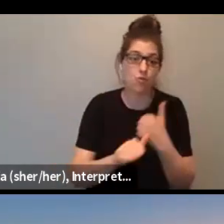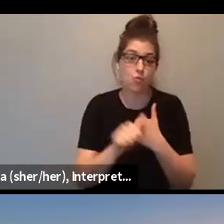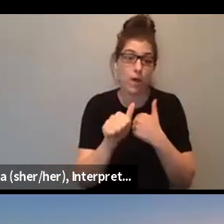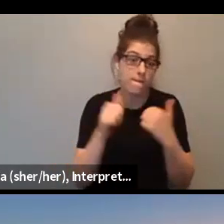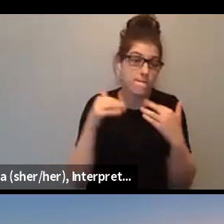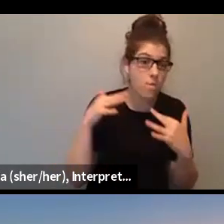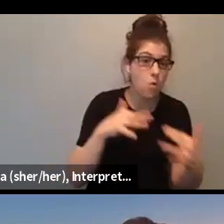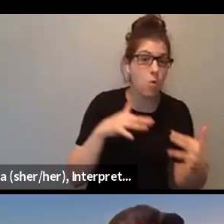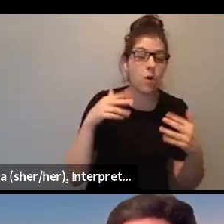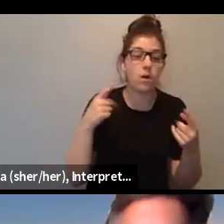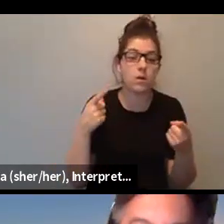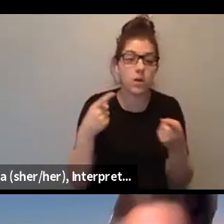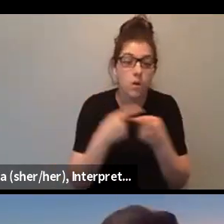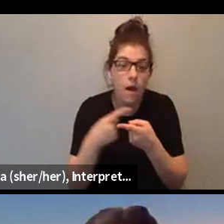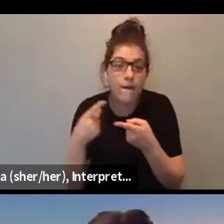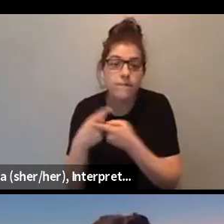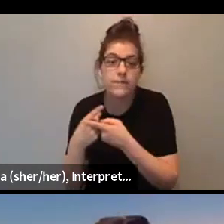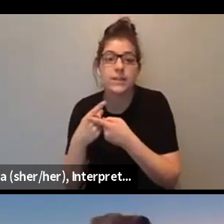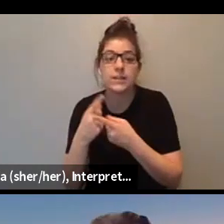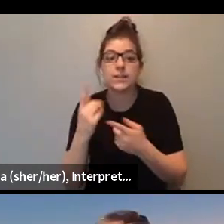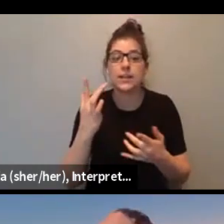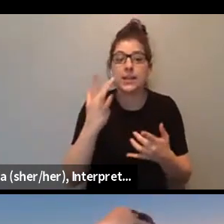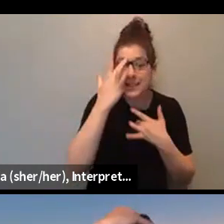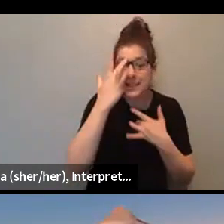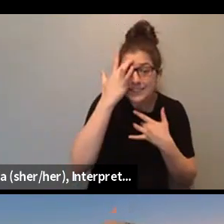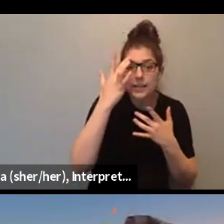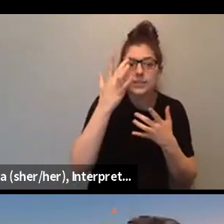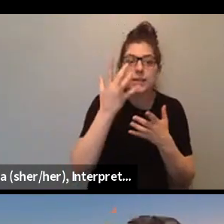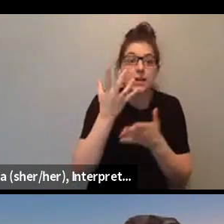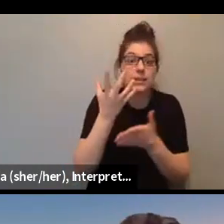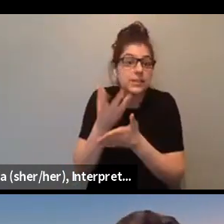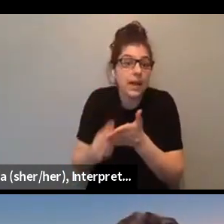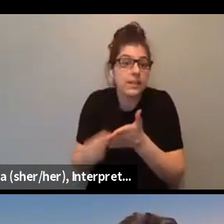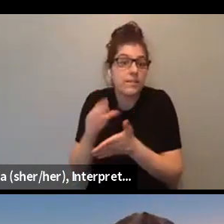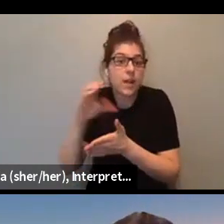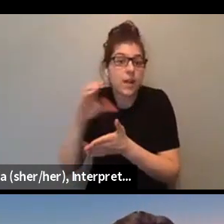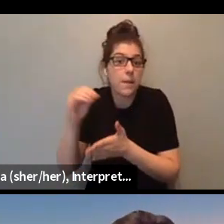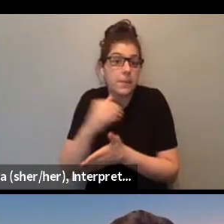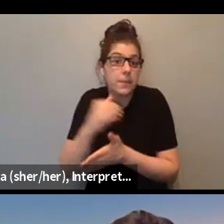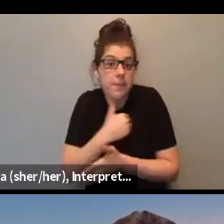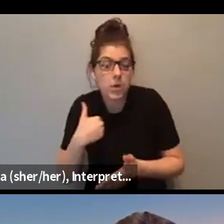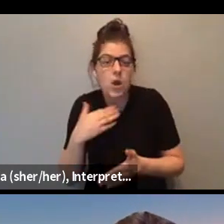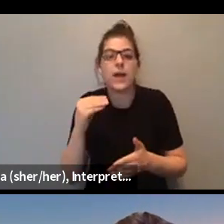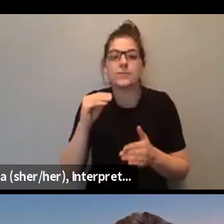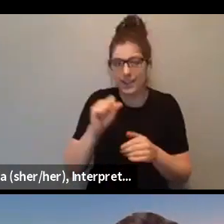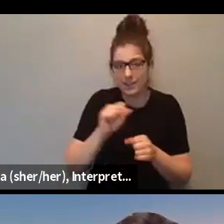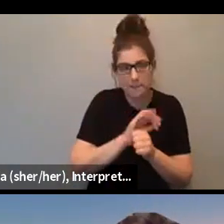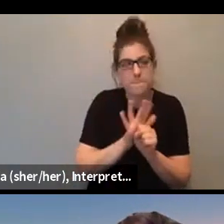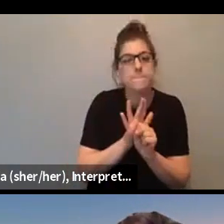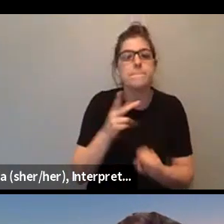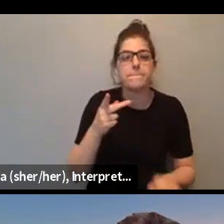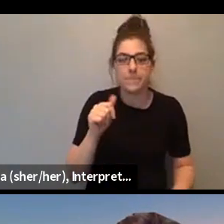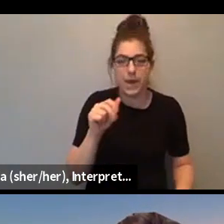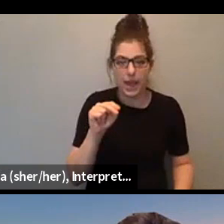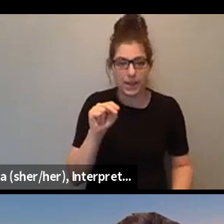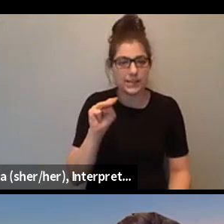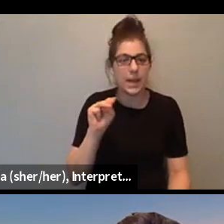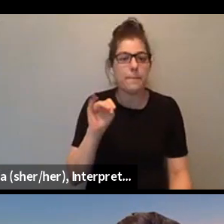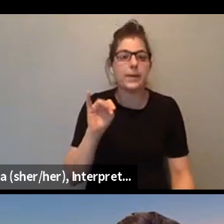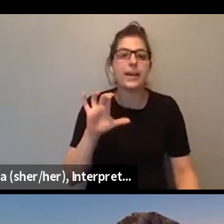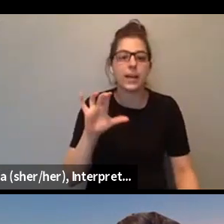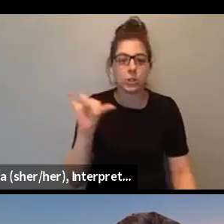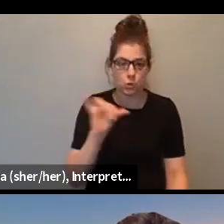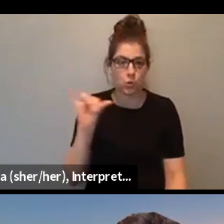or the death of a company member, and yes, epidemics and pandemics are a part of force majeure.